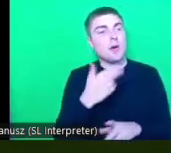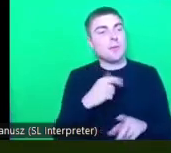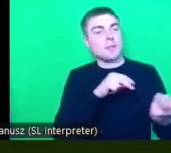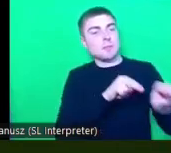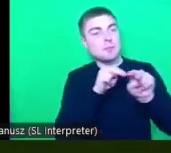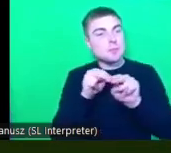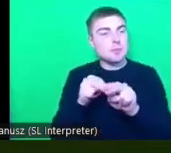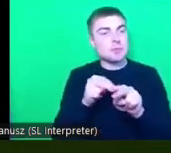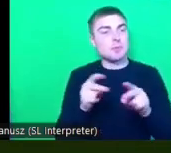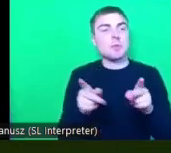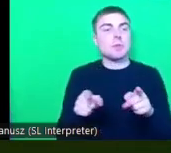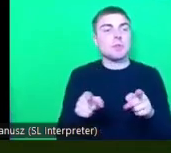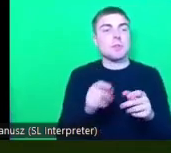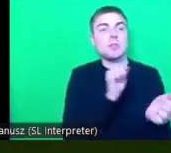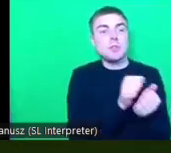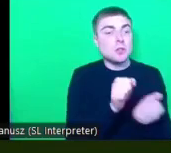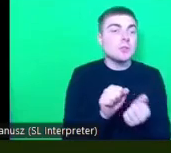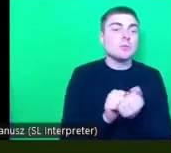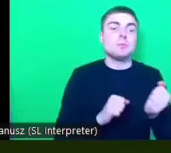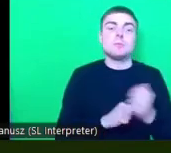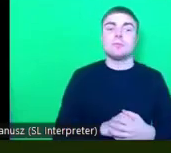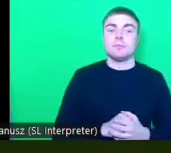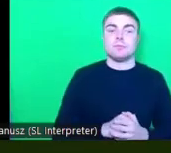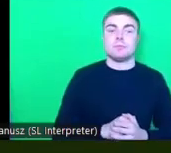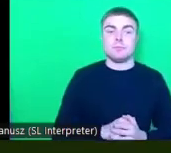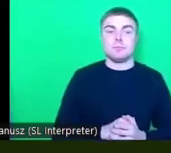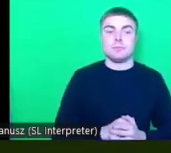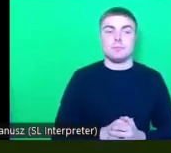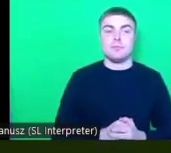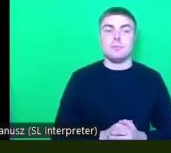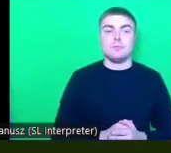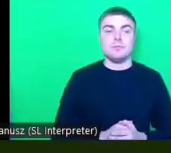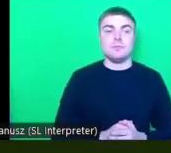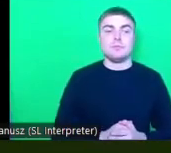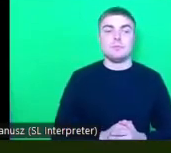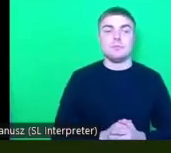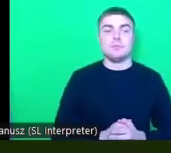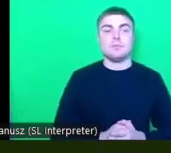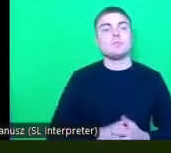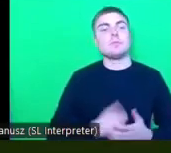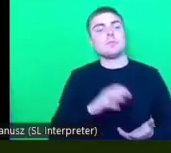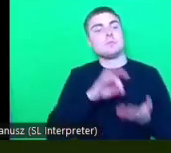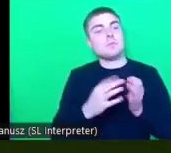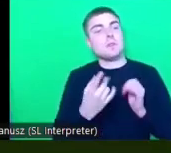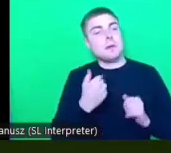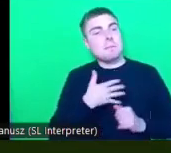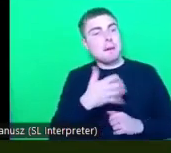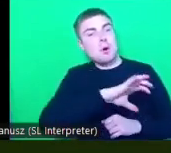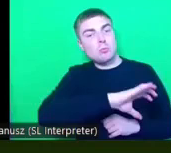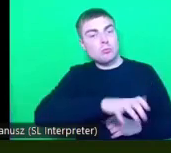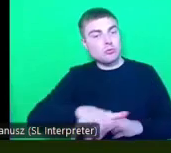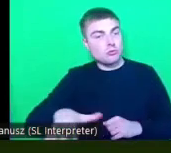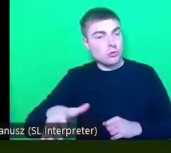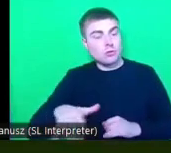stands. And then those ones are classified in different classes here. So those green